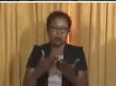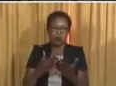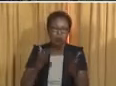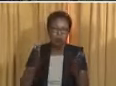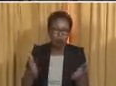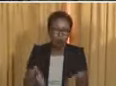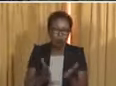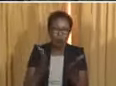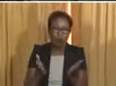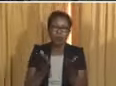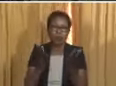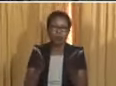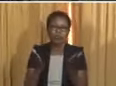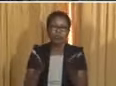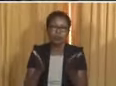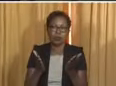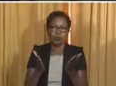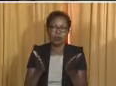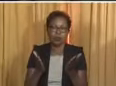enhancing